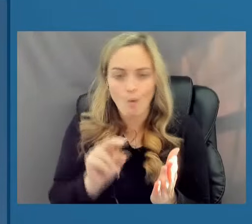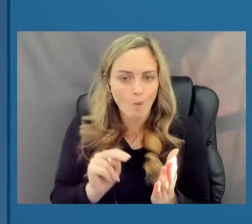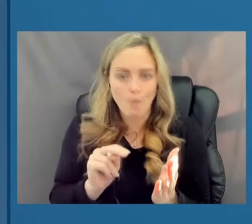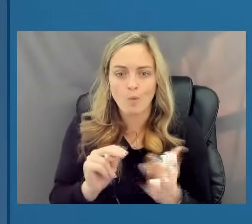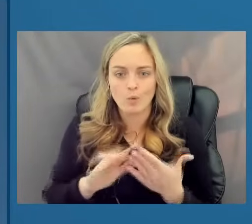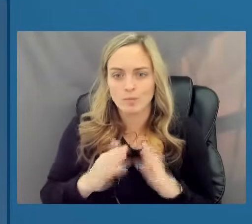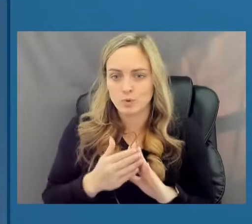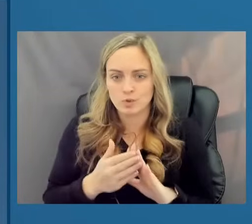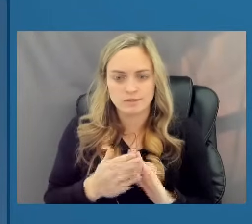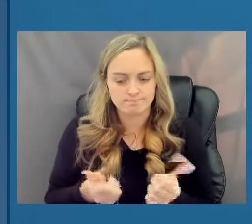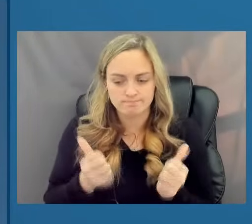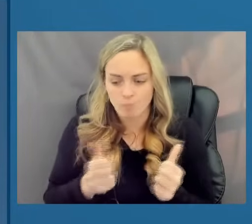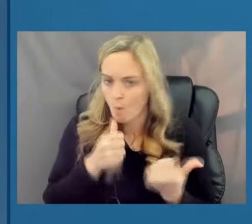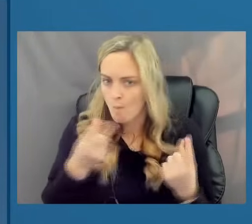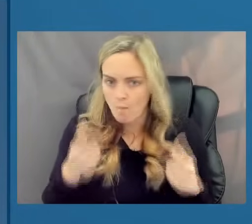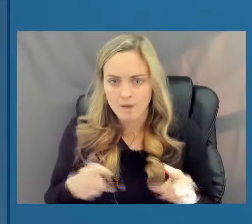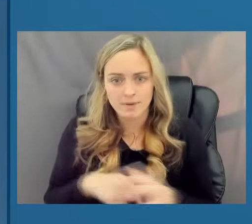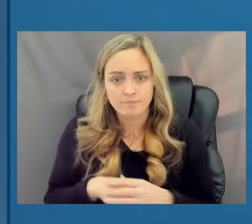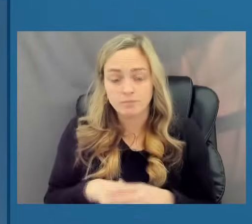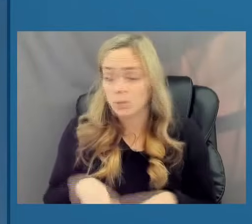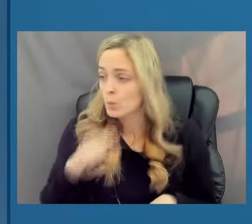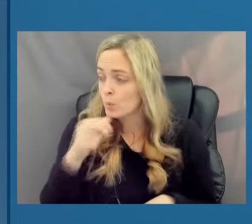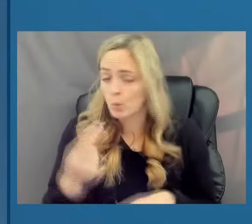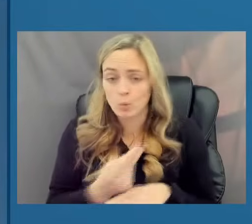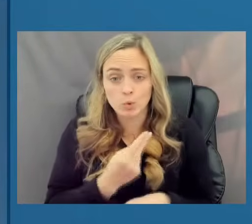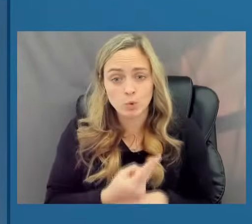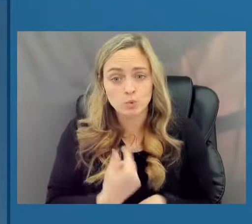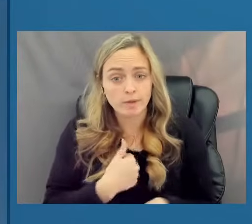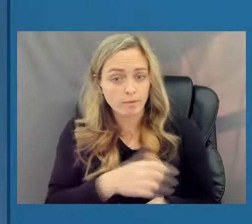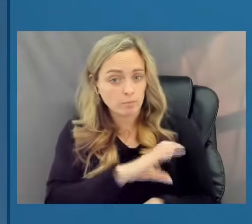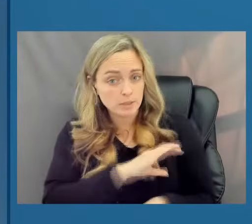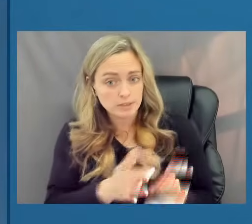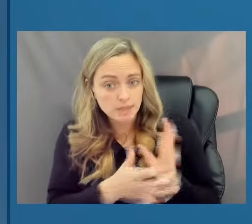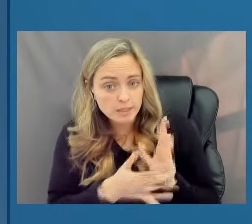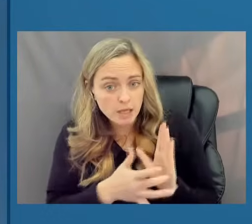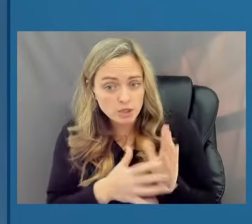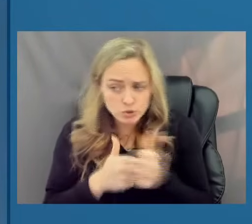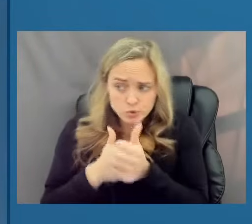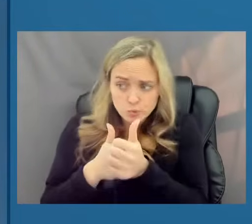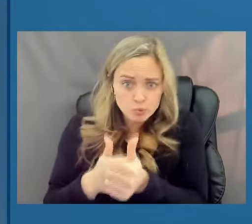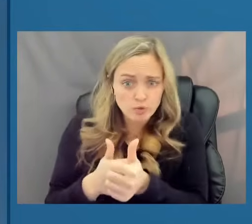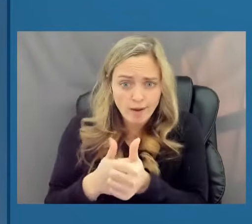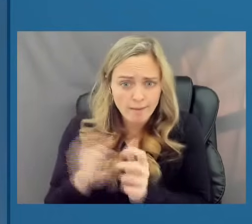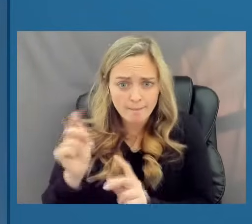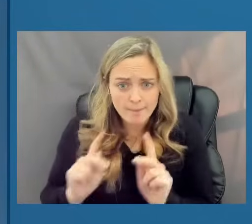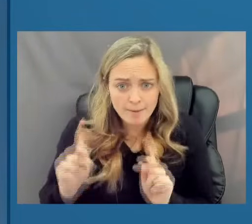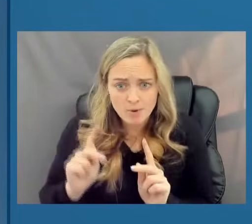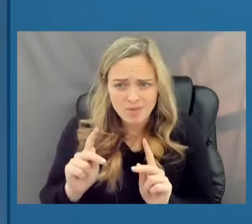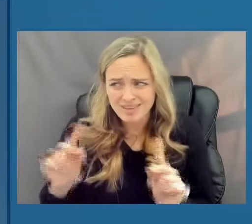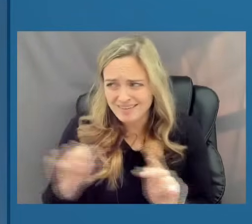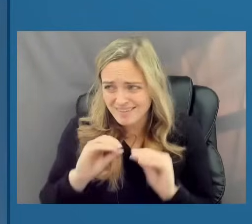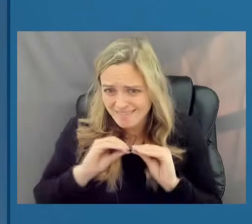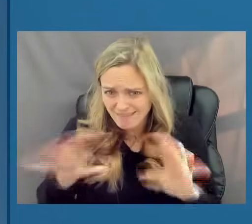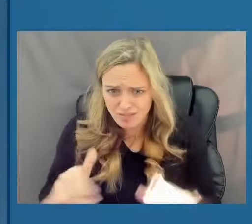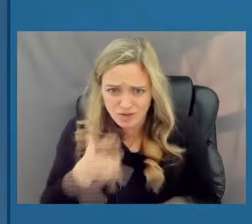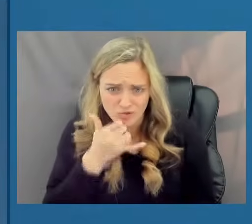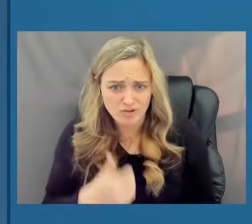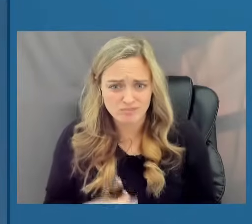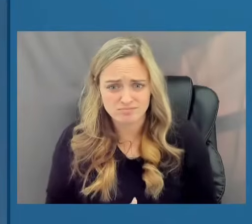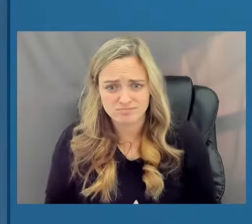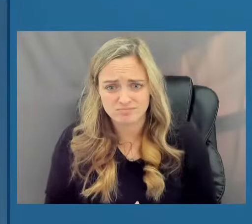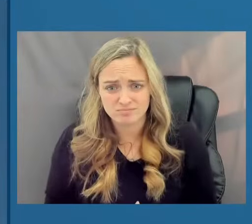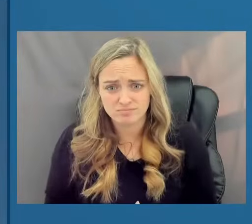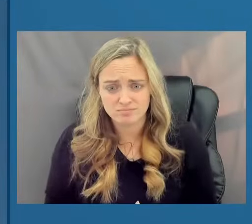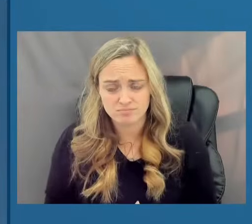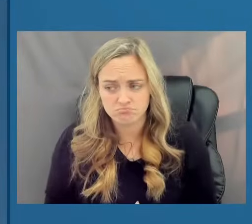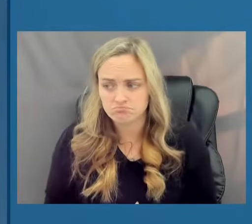York. You will not use our police technology to track people who've done nothing wrong. We